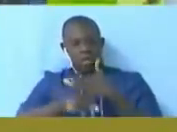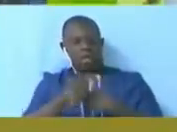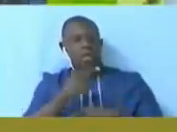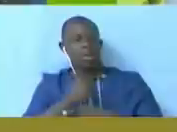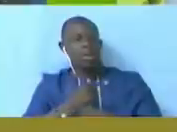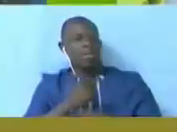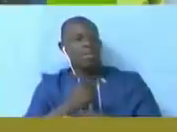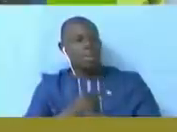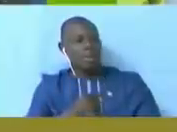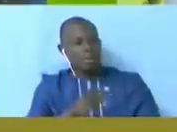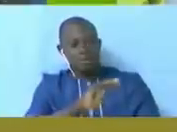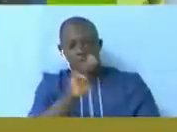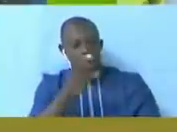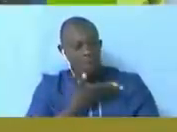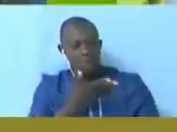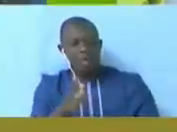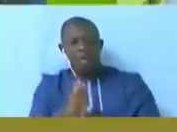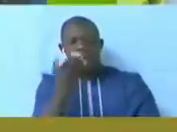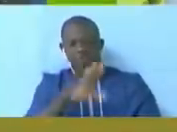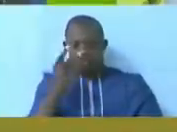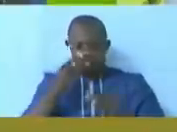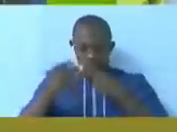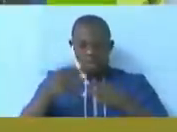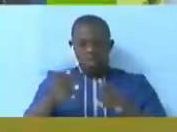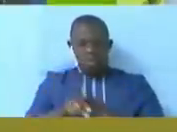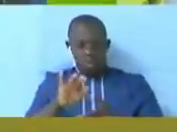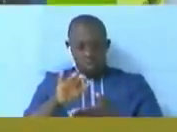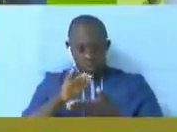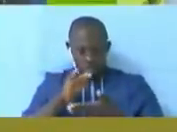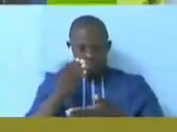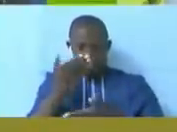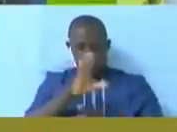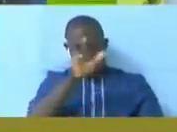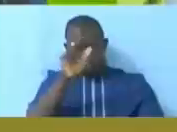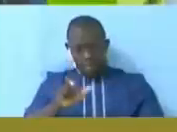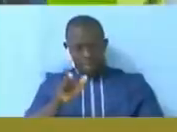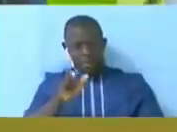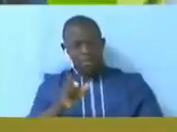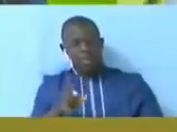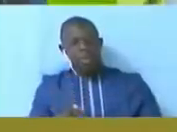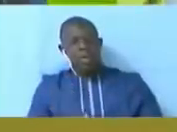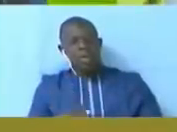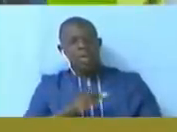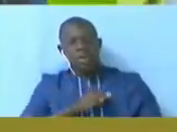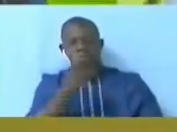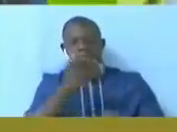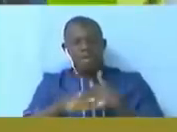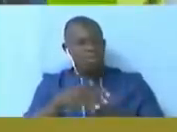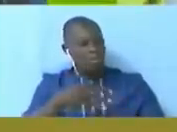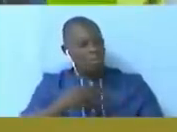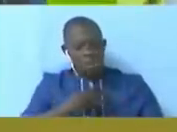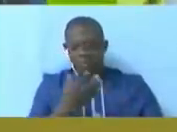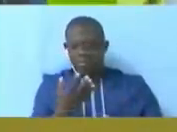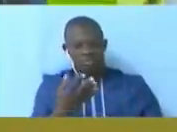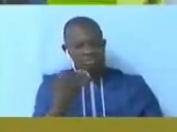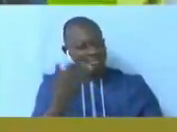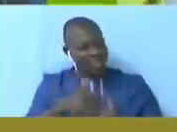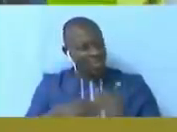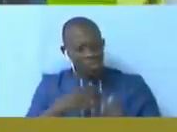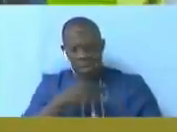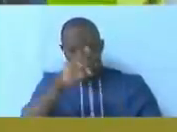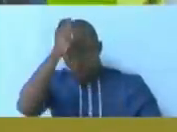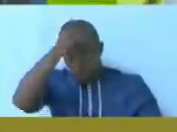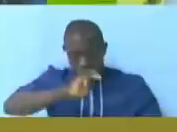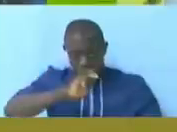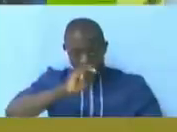And from the story that I gathered from him, he never wanted the police to investigate the matter.